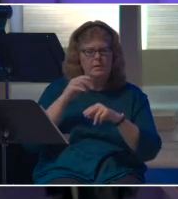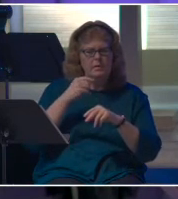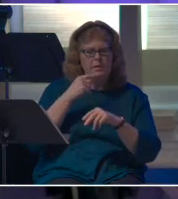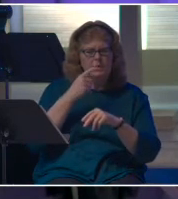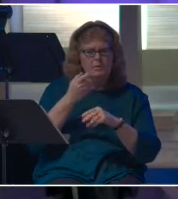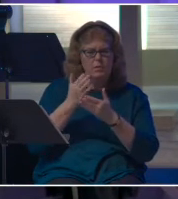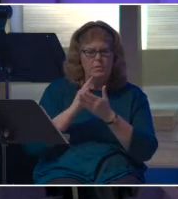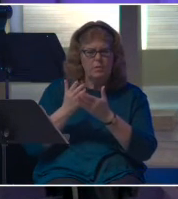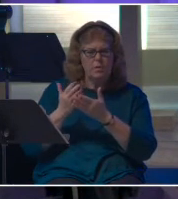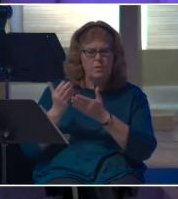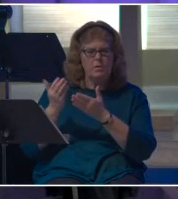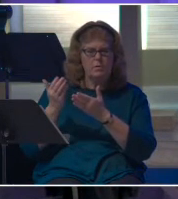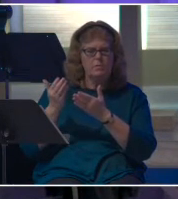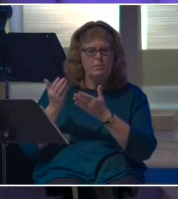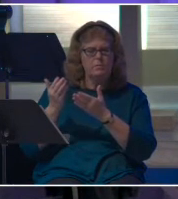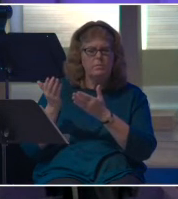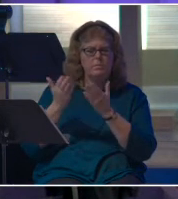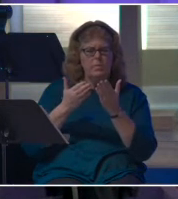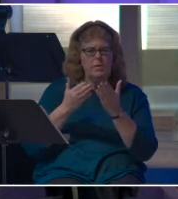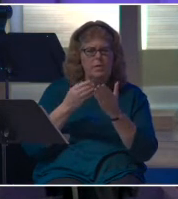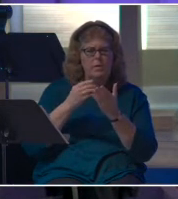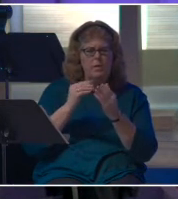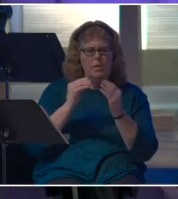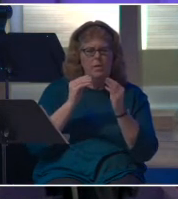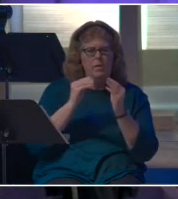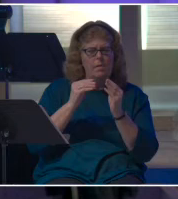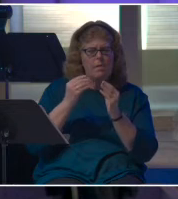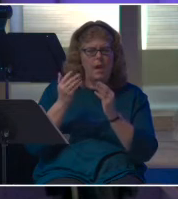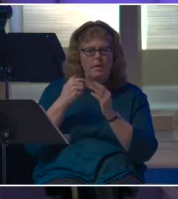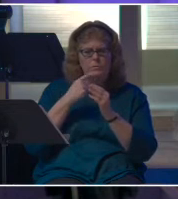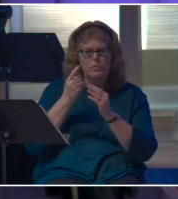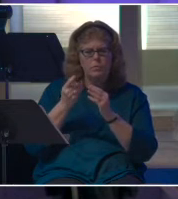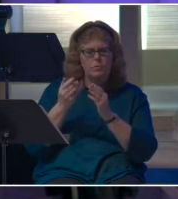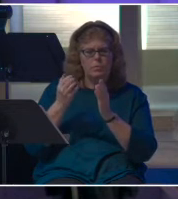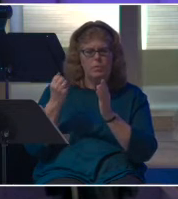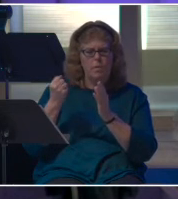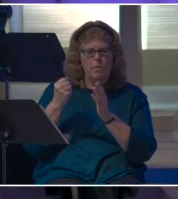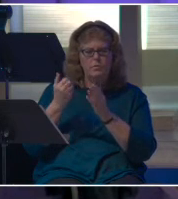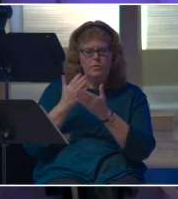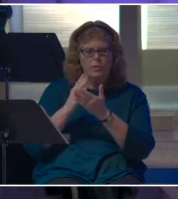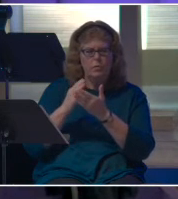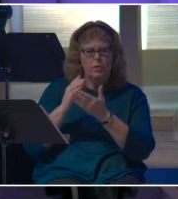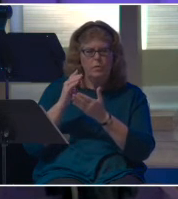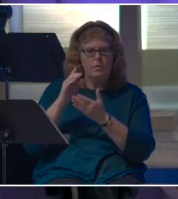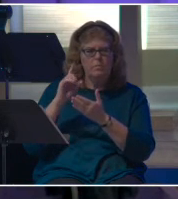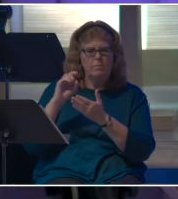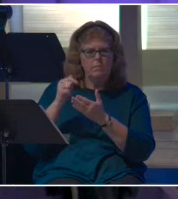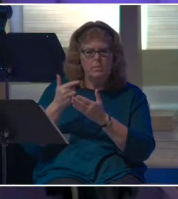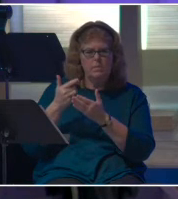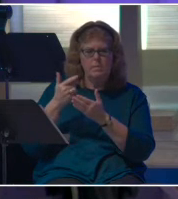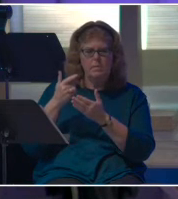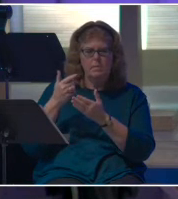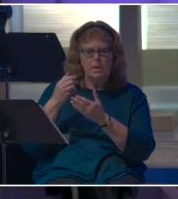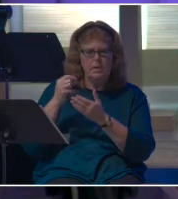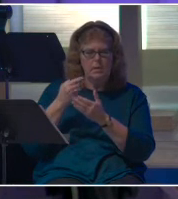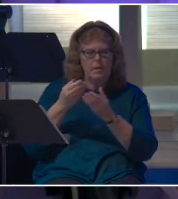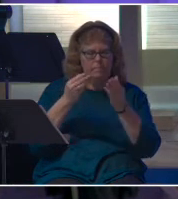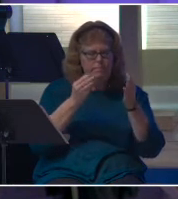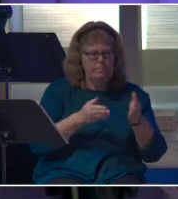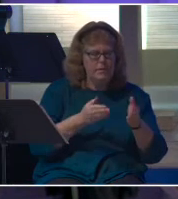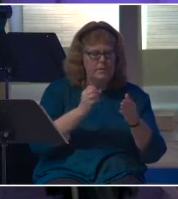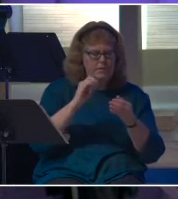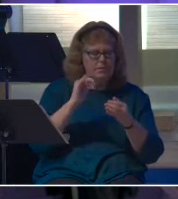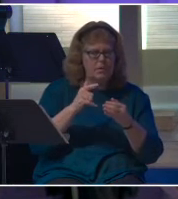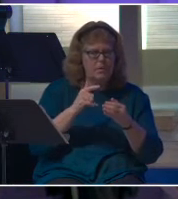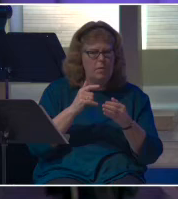cook, "Bring the portion I gave you, of which I said to you, put it aside." So this cook took up the leg and what was on it and set them before Saul. And Samuel said,